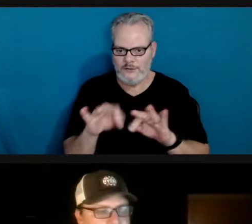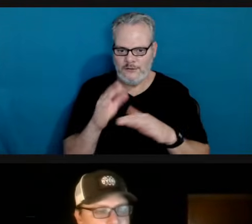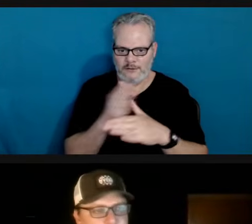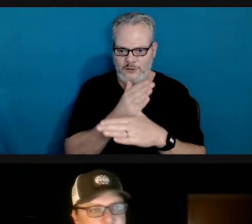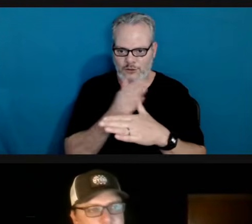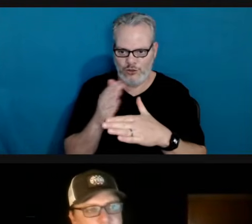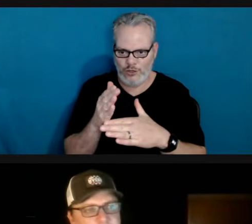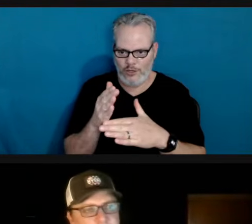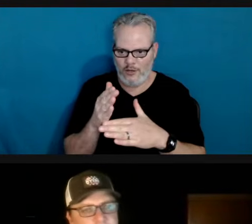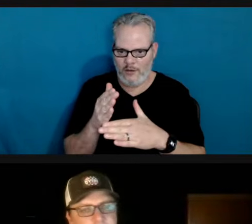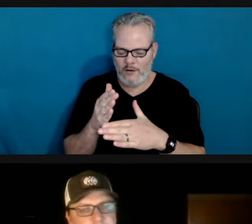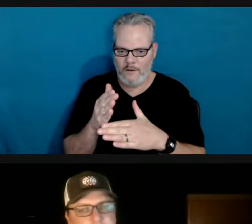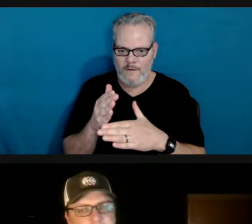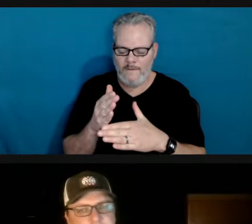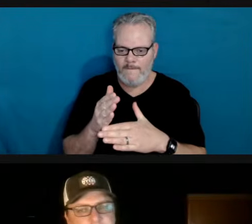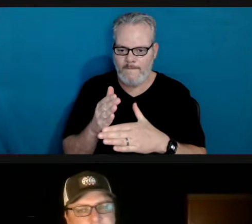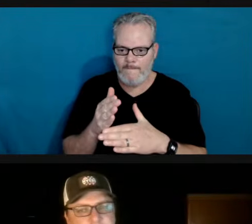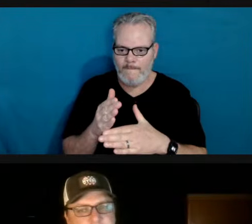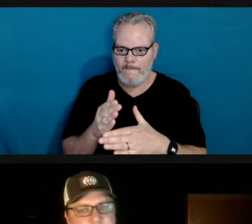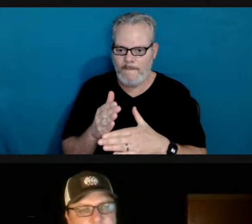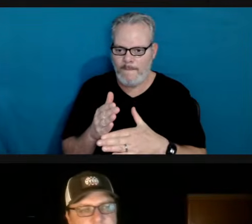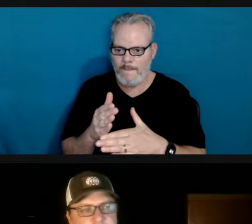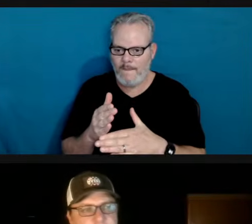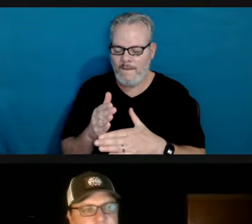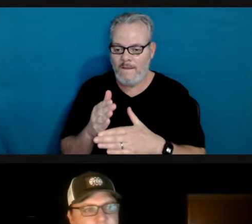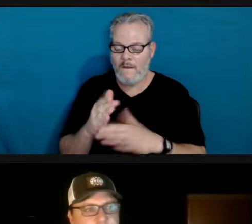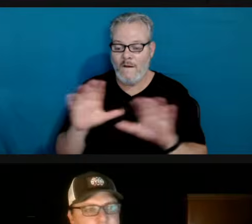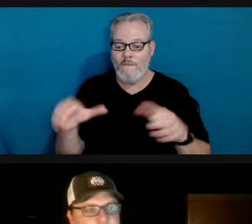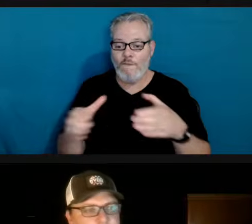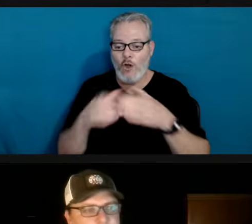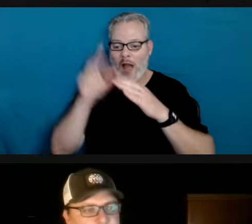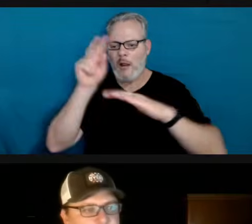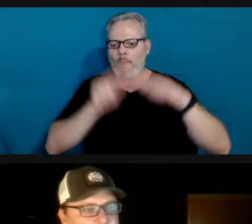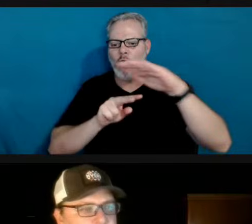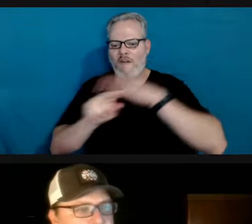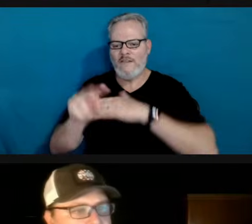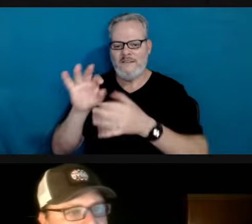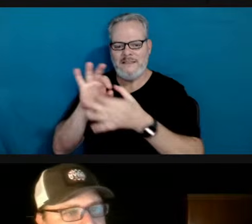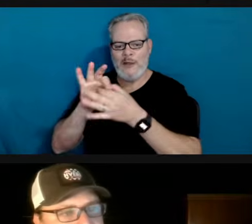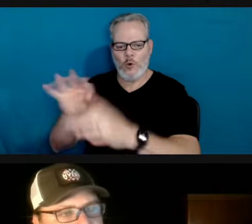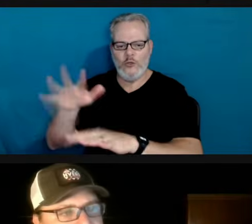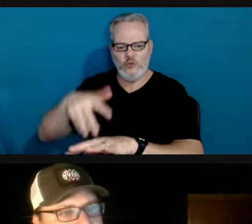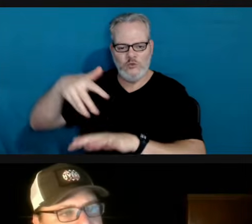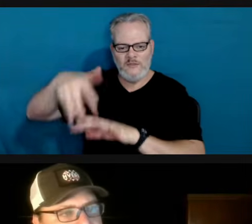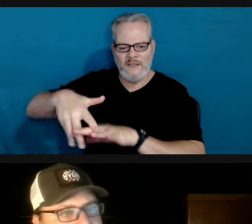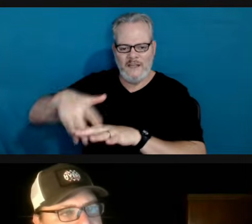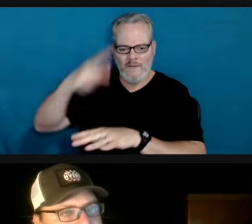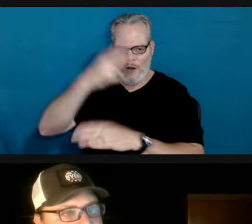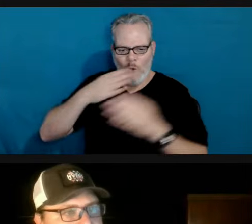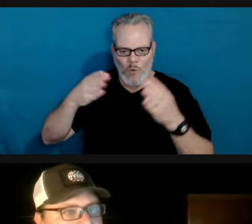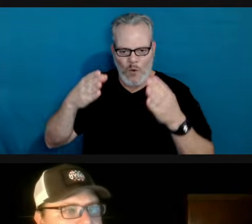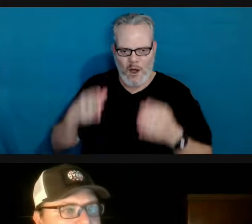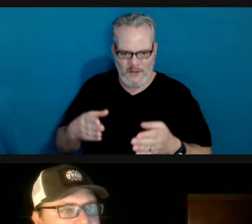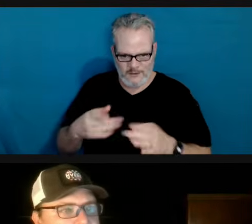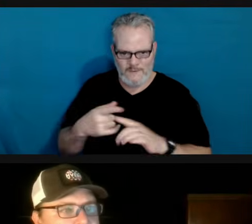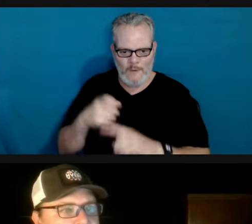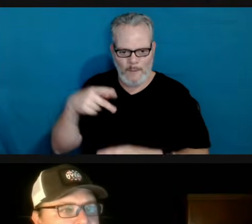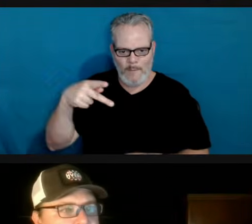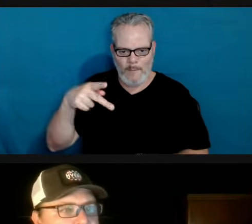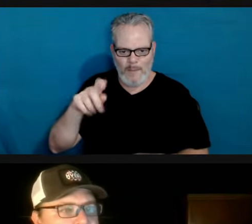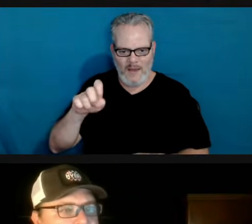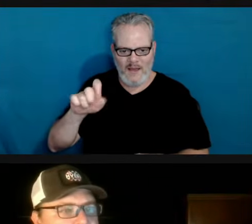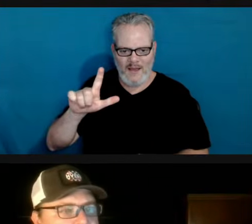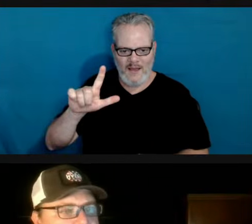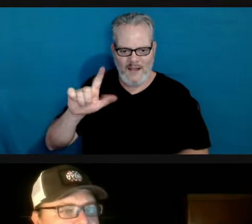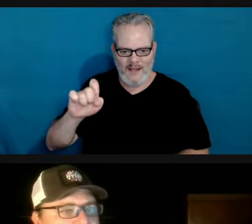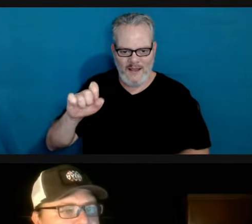Volcanic processes, according to Native Hawaiians, are the work of Pele Hunuamea, Pele, the creator of land. So there's